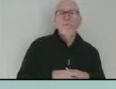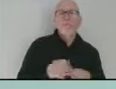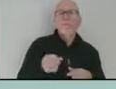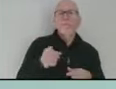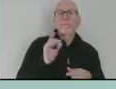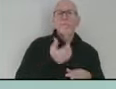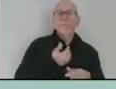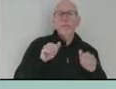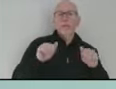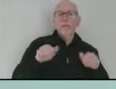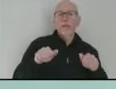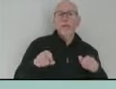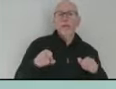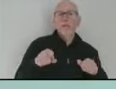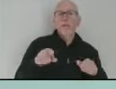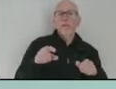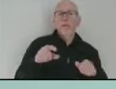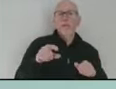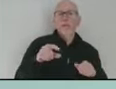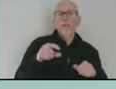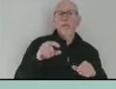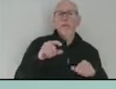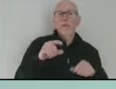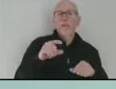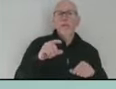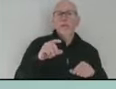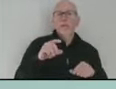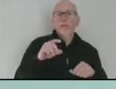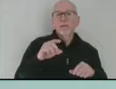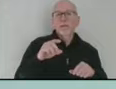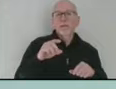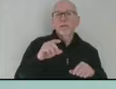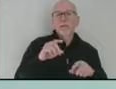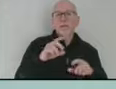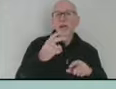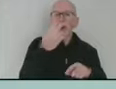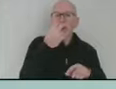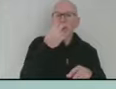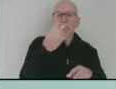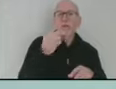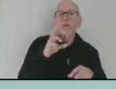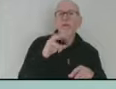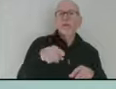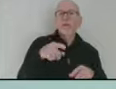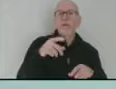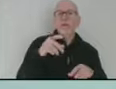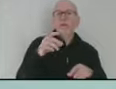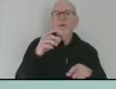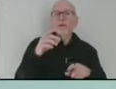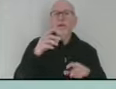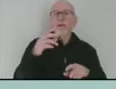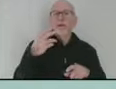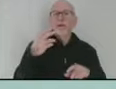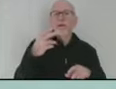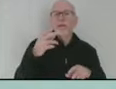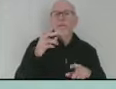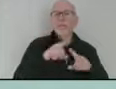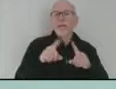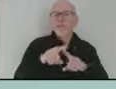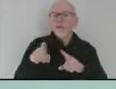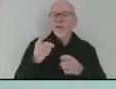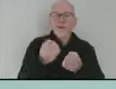capacity, Vapotherm, another type of deliver oxygen, we'll run out of those, and those are in very short